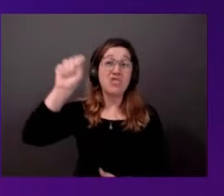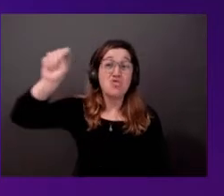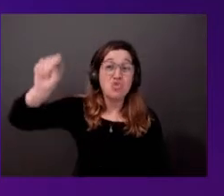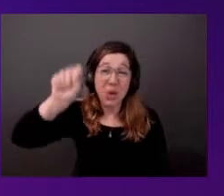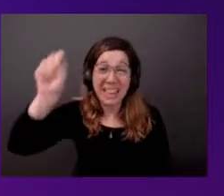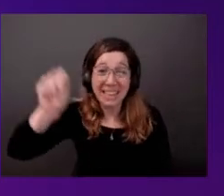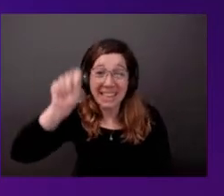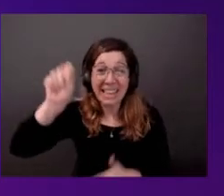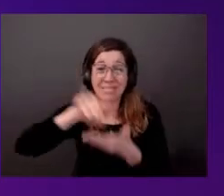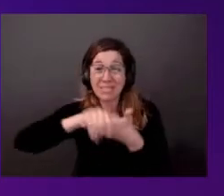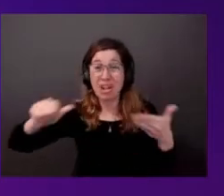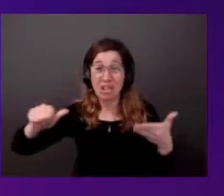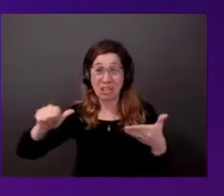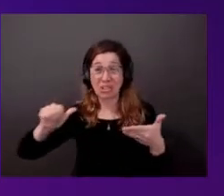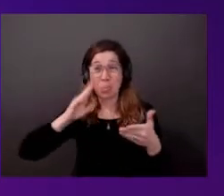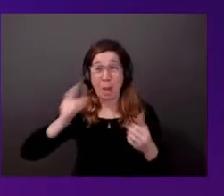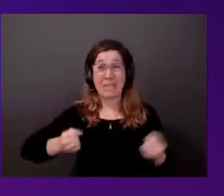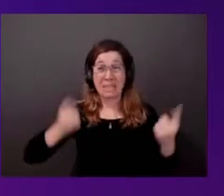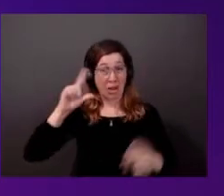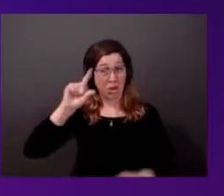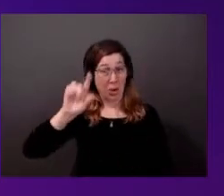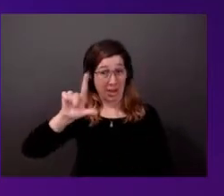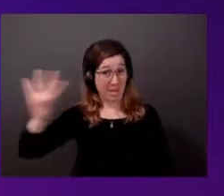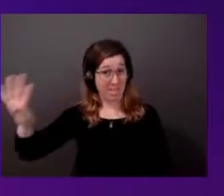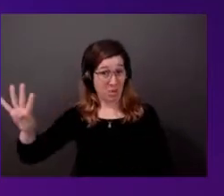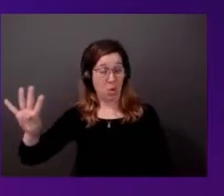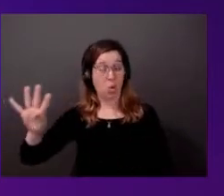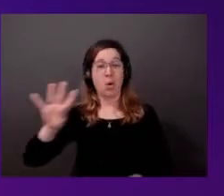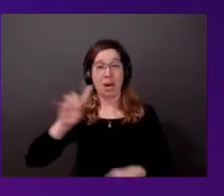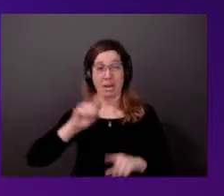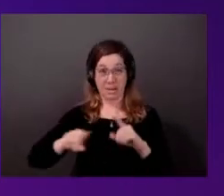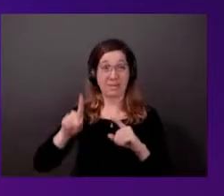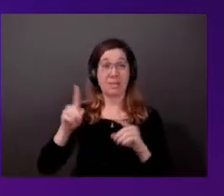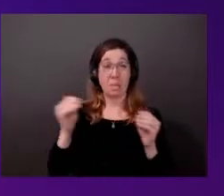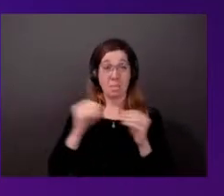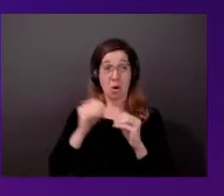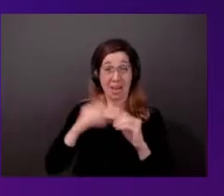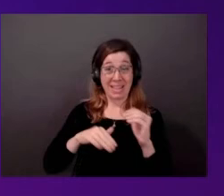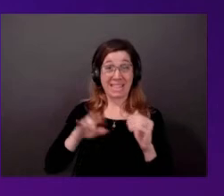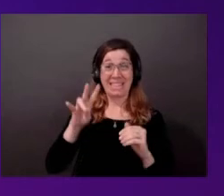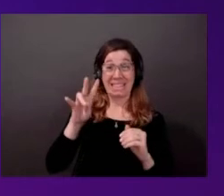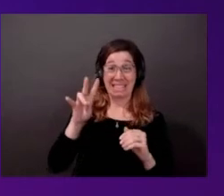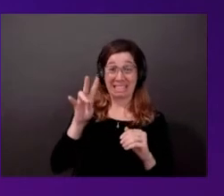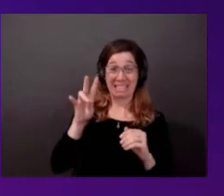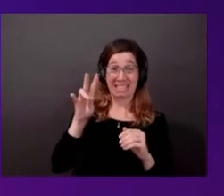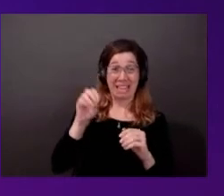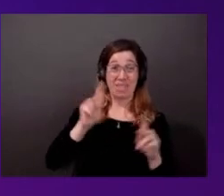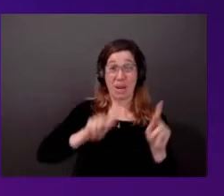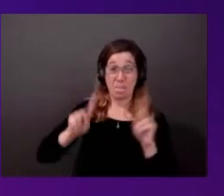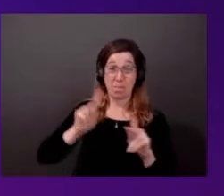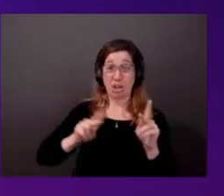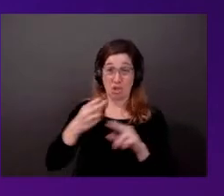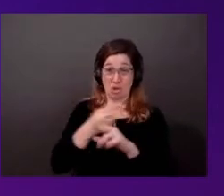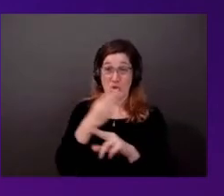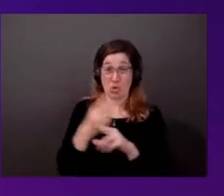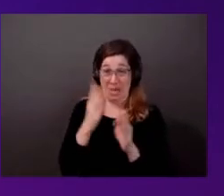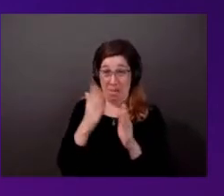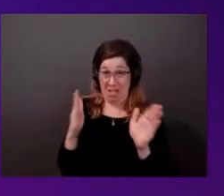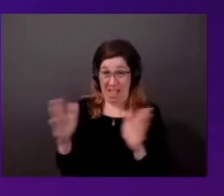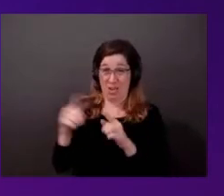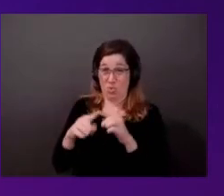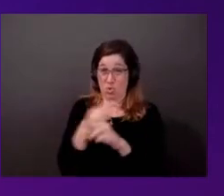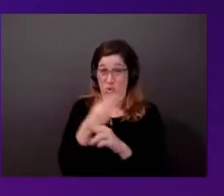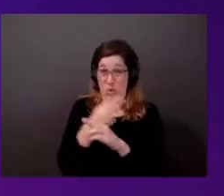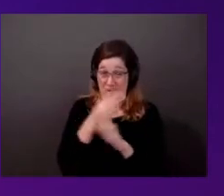doubling down, with Forrester citing more than 70% use or plan to use IoT solutions in the next 12 months. Why so